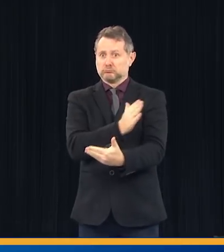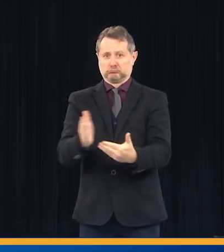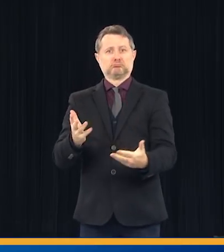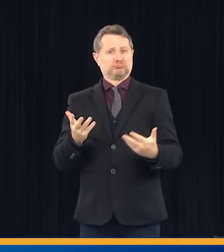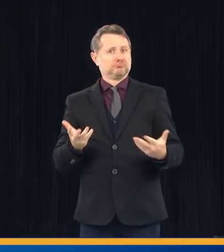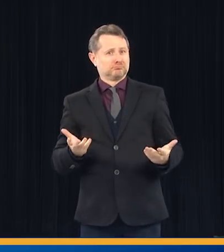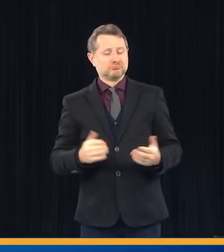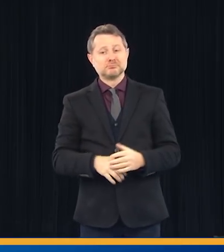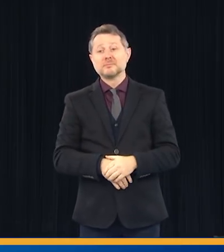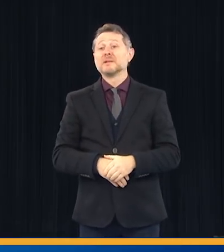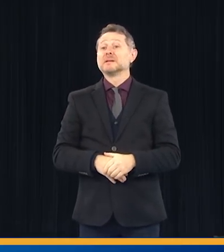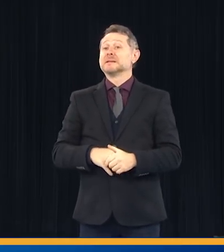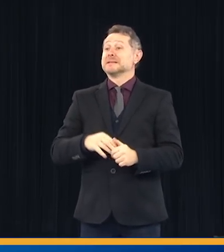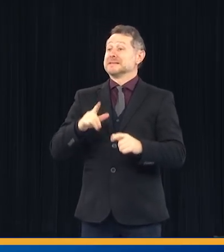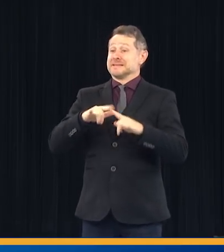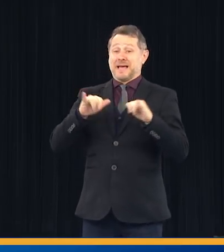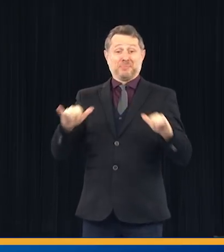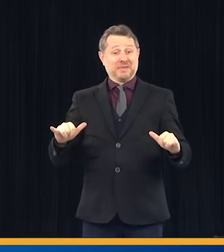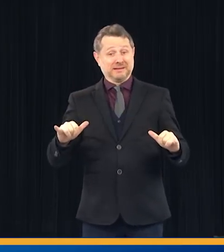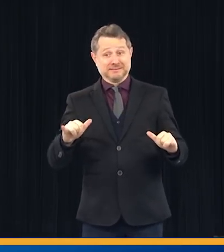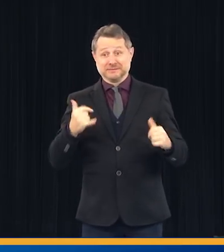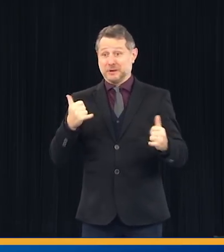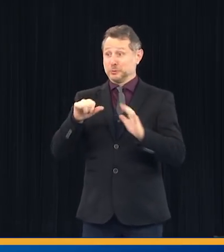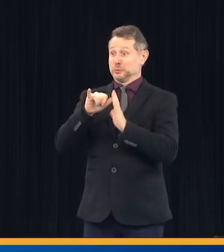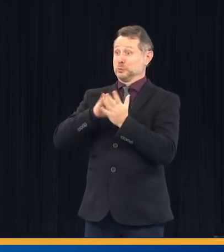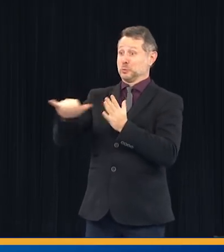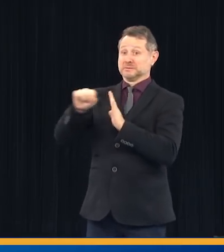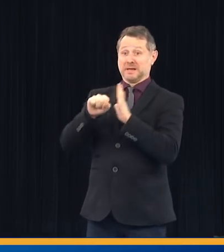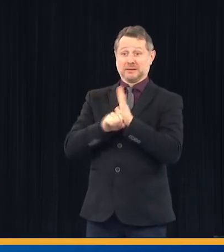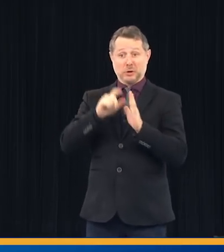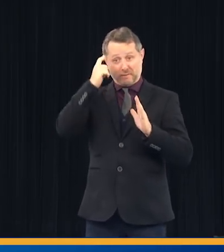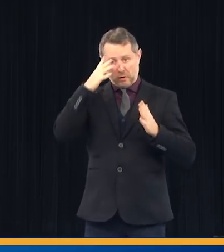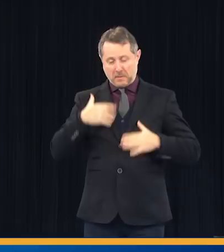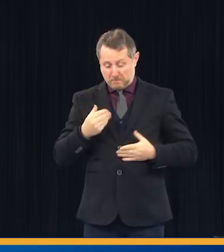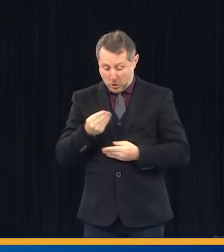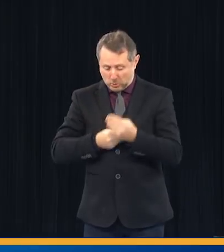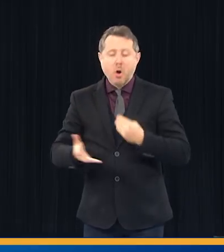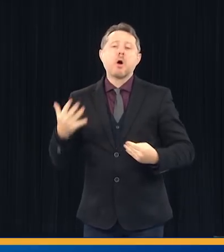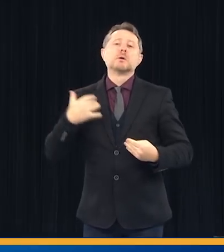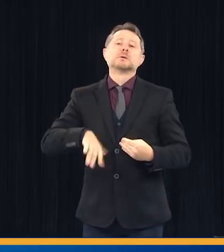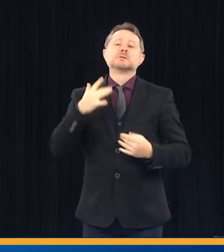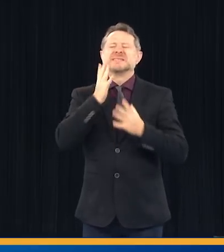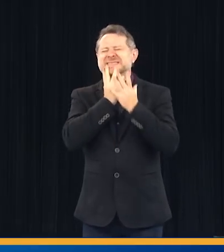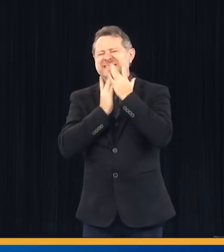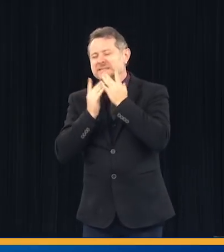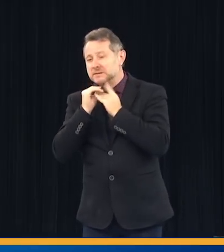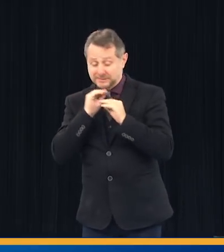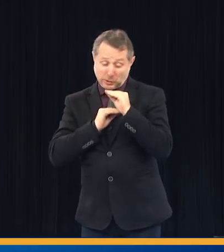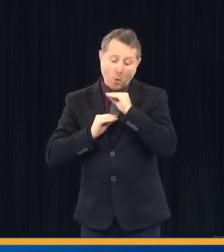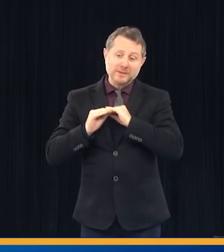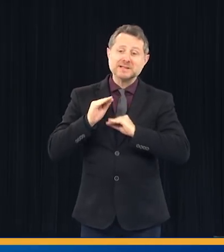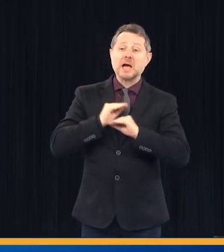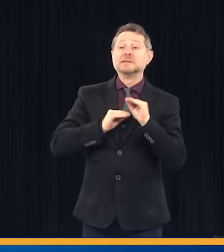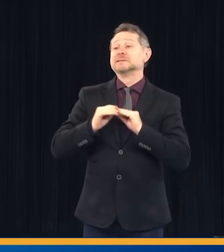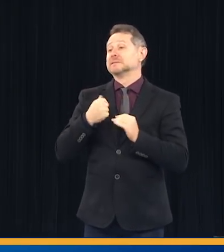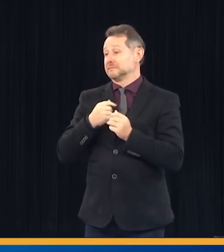is already in from a position of revenues in a terrible